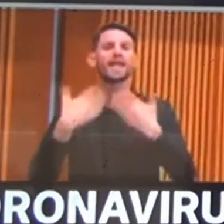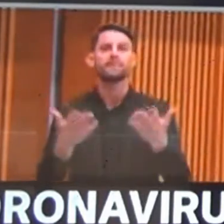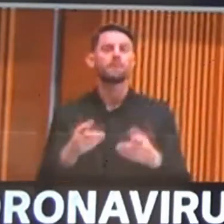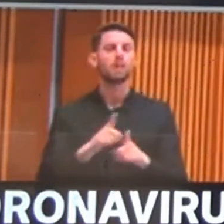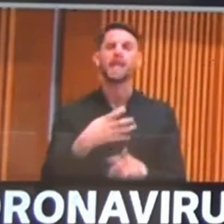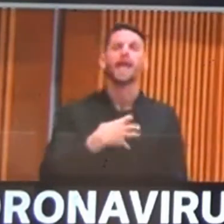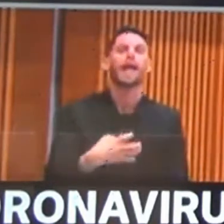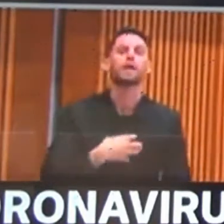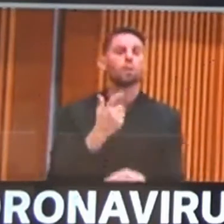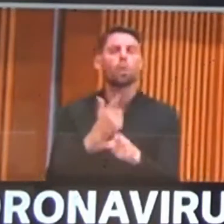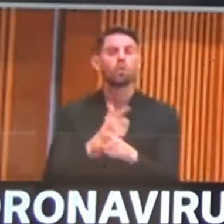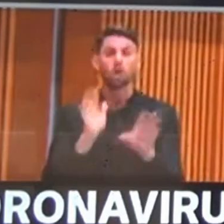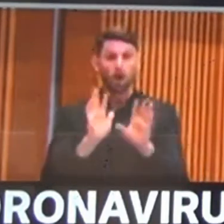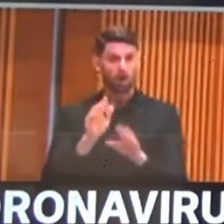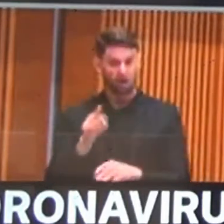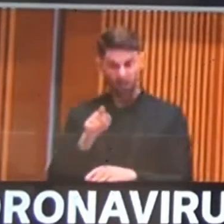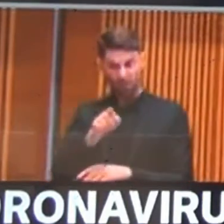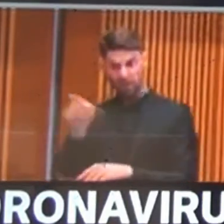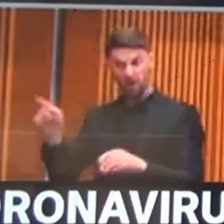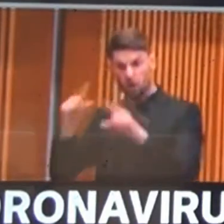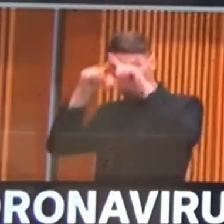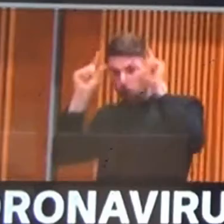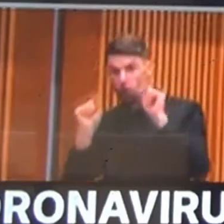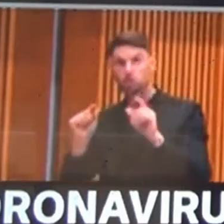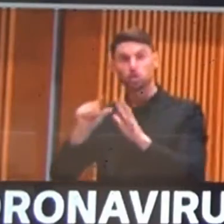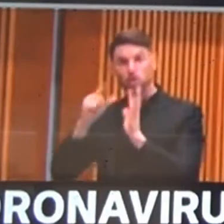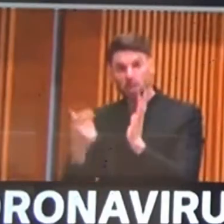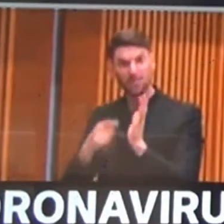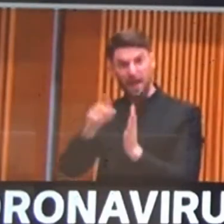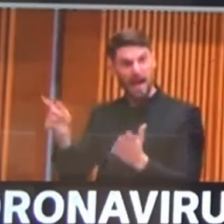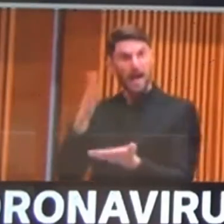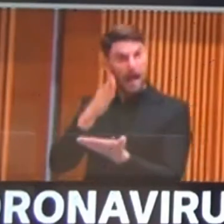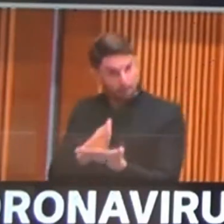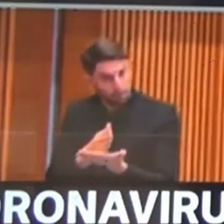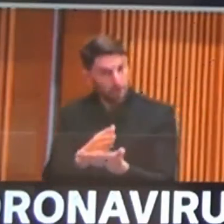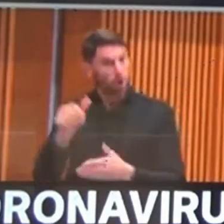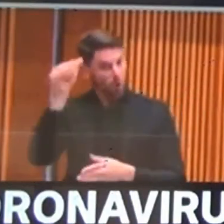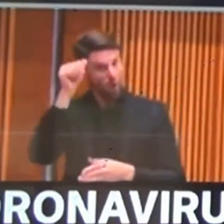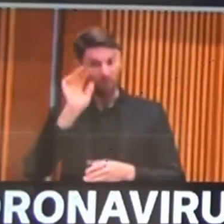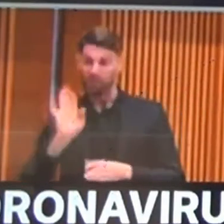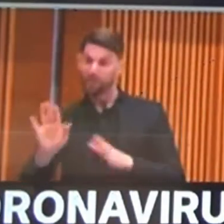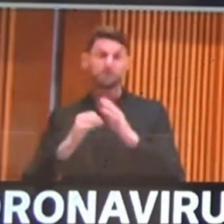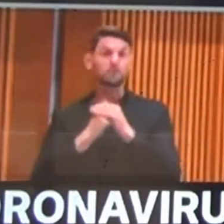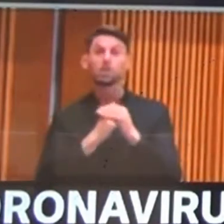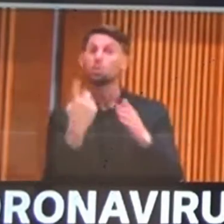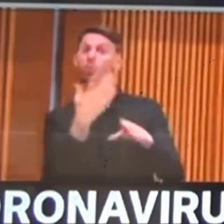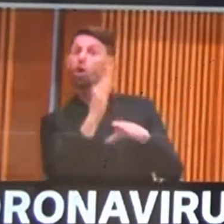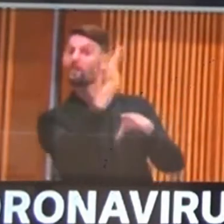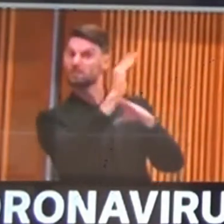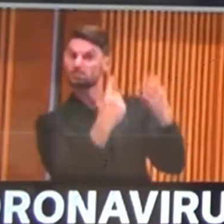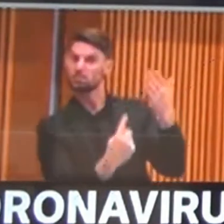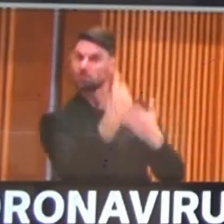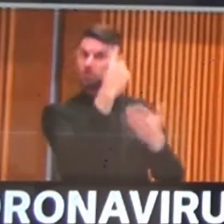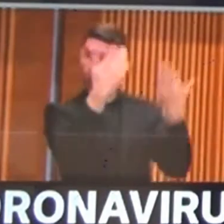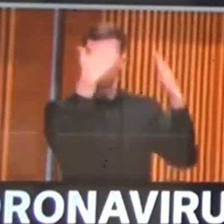that actually they carry with them in their forefront when they go to work to protect the patients and the rest of the community from